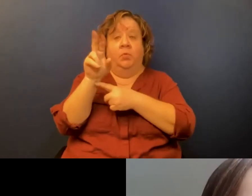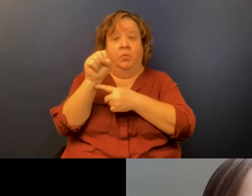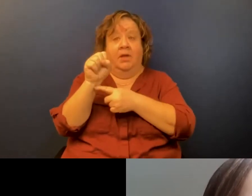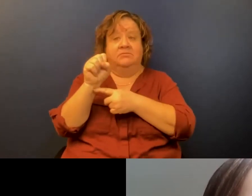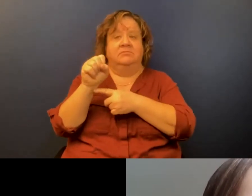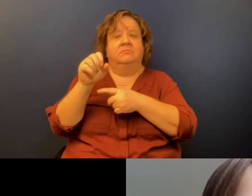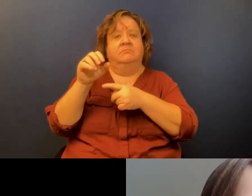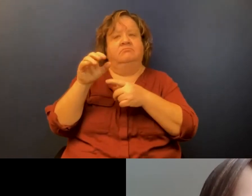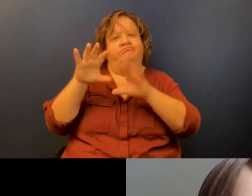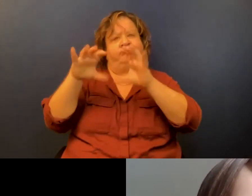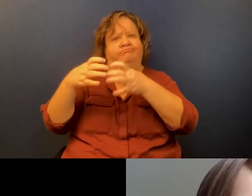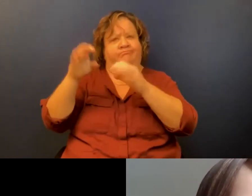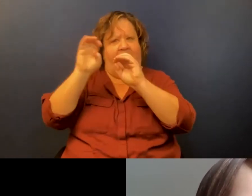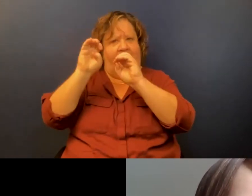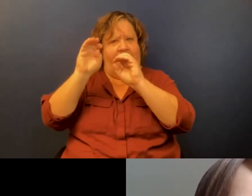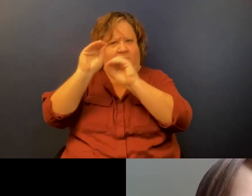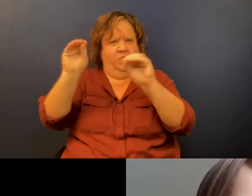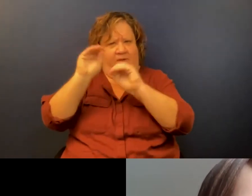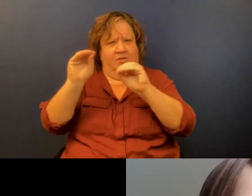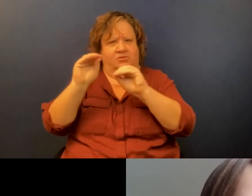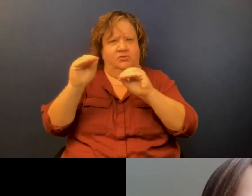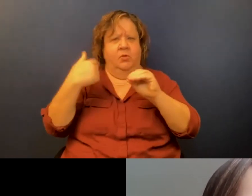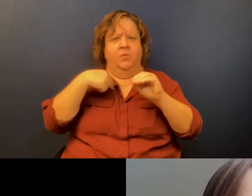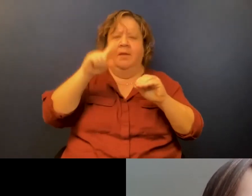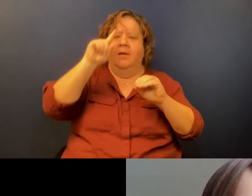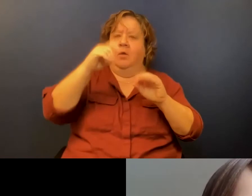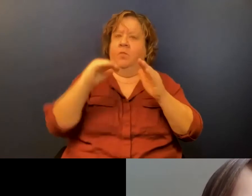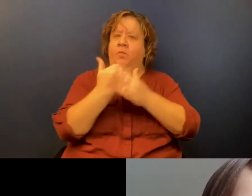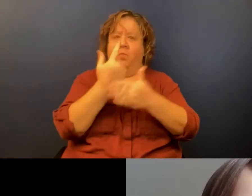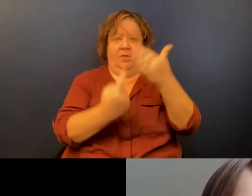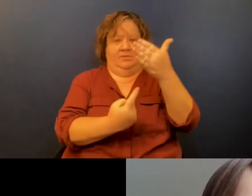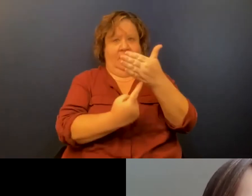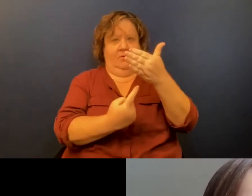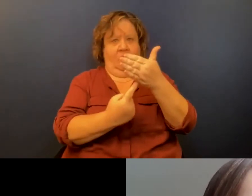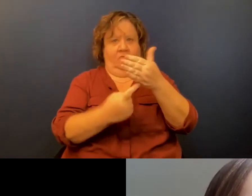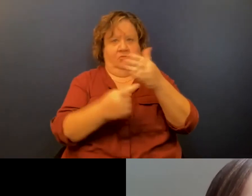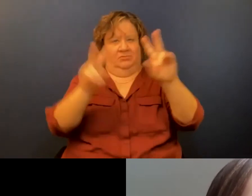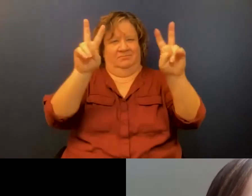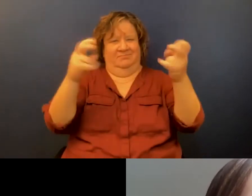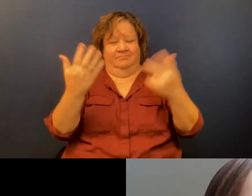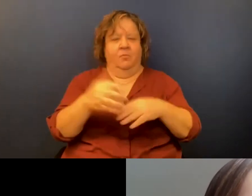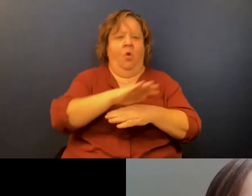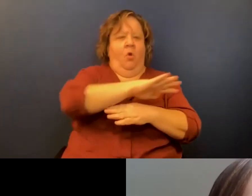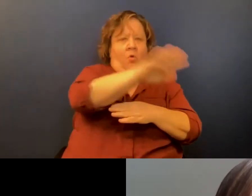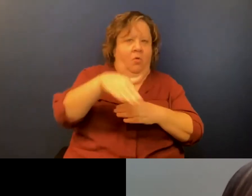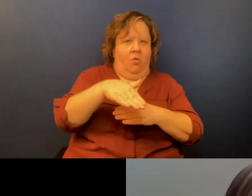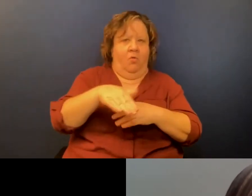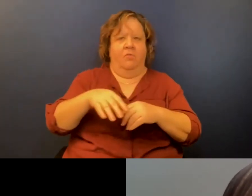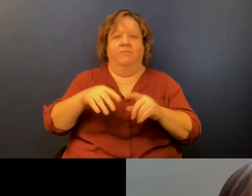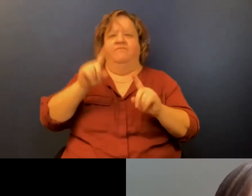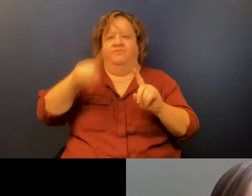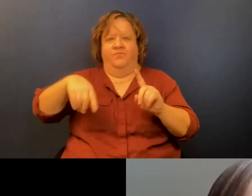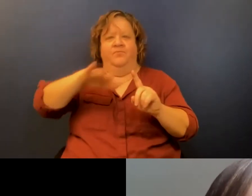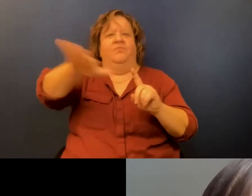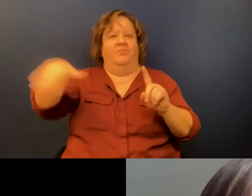technology. With it, you have barrier-free audiovisual content. What do I mean by that? This